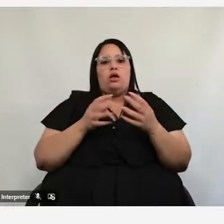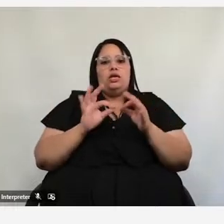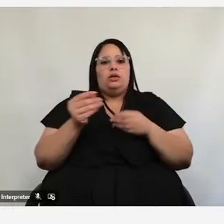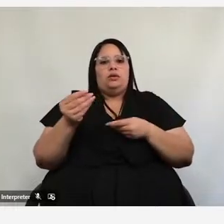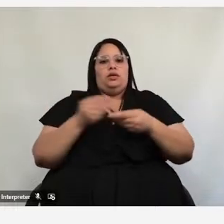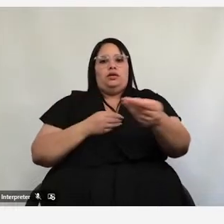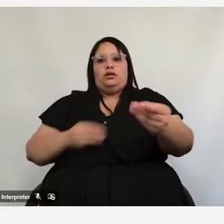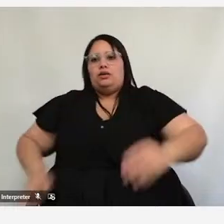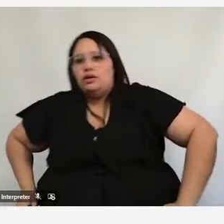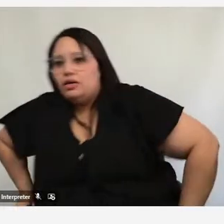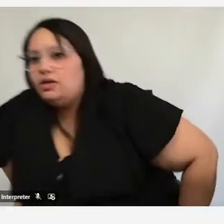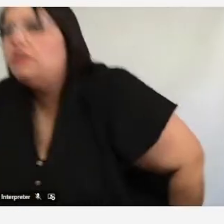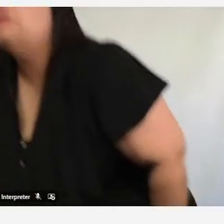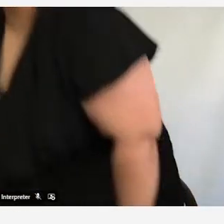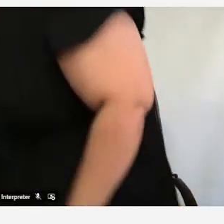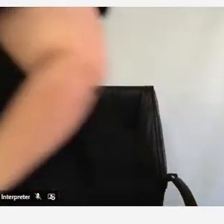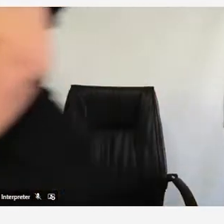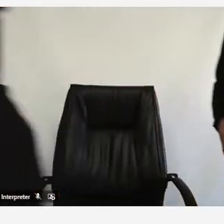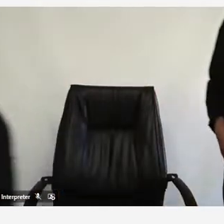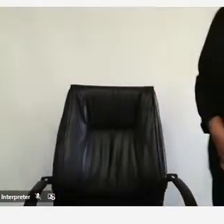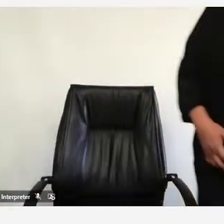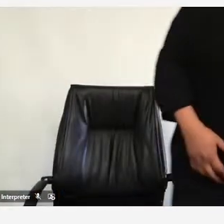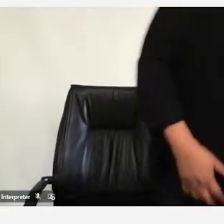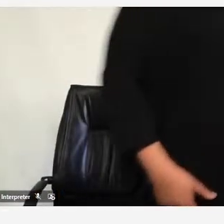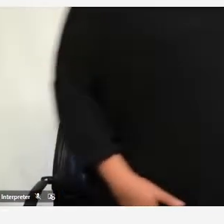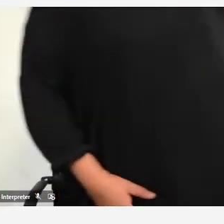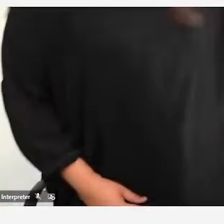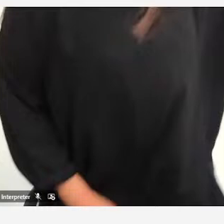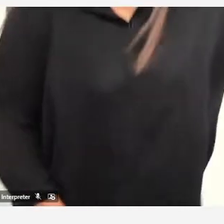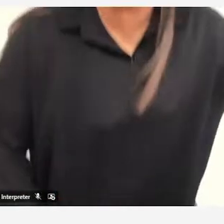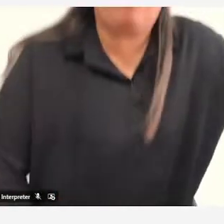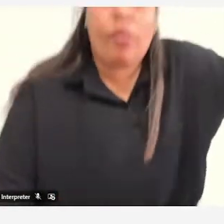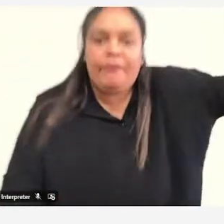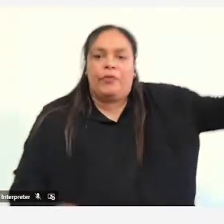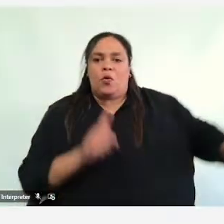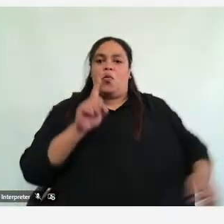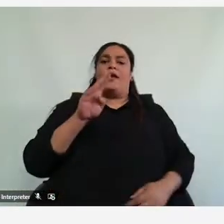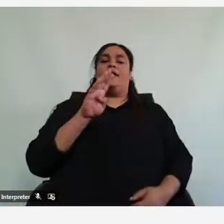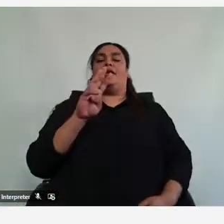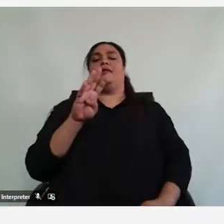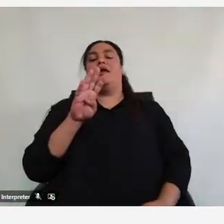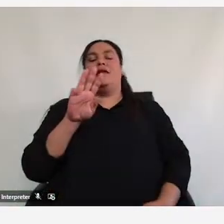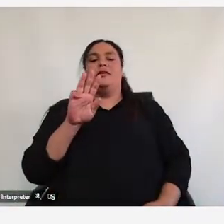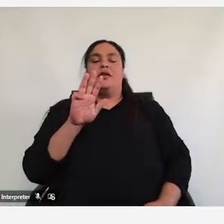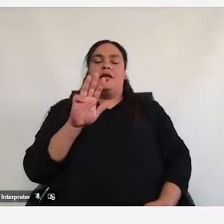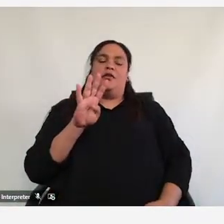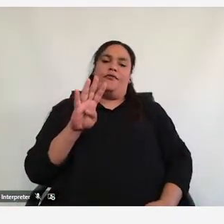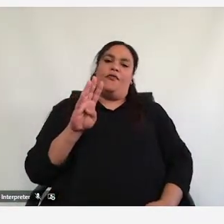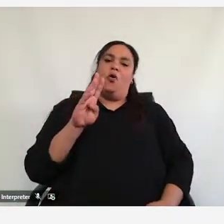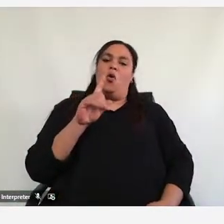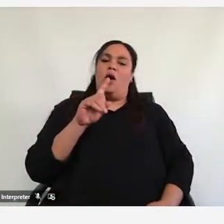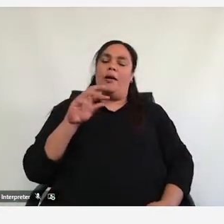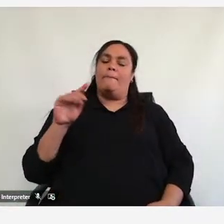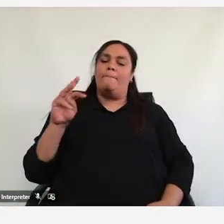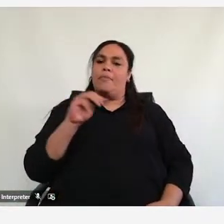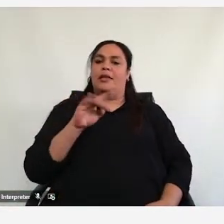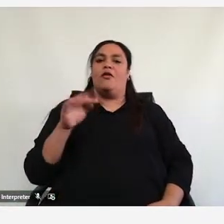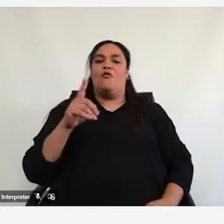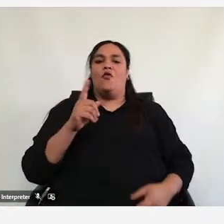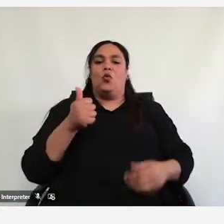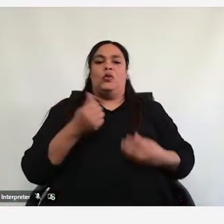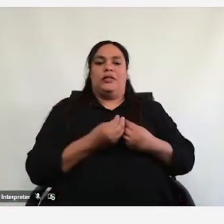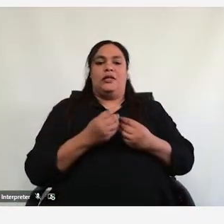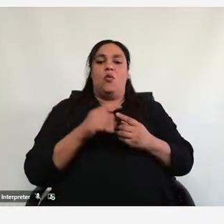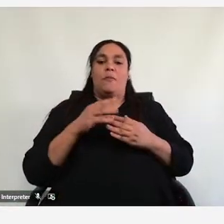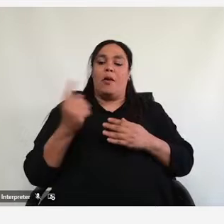approximately 1% is 190.74 million rand just on our goods and services. So when the members come and they